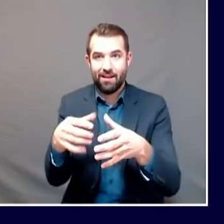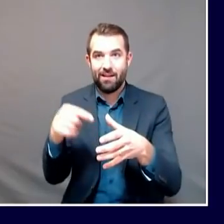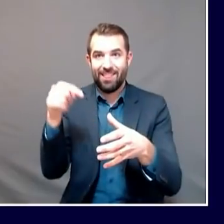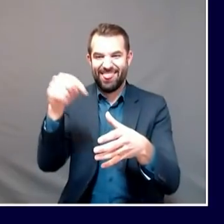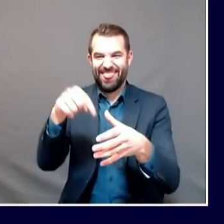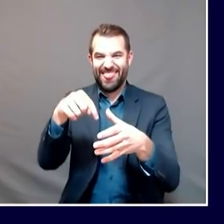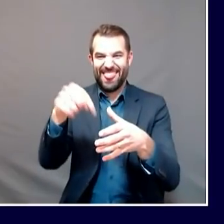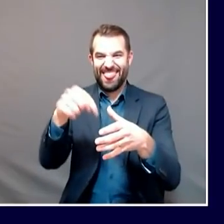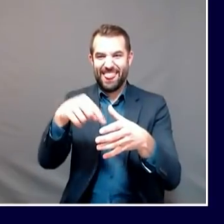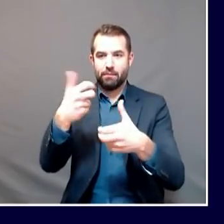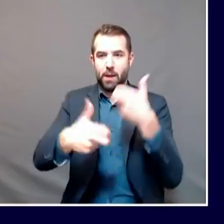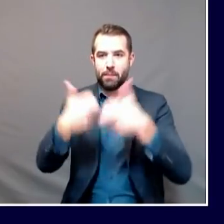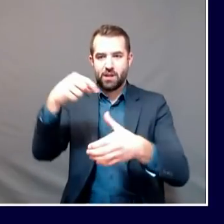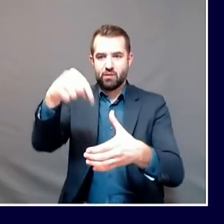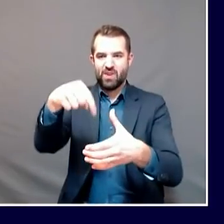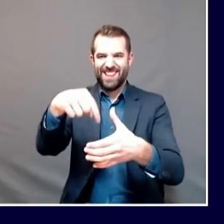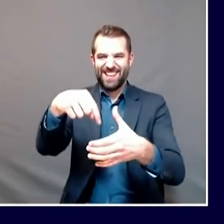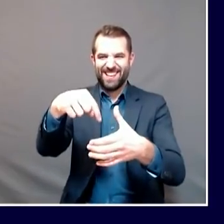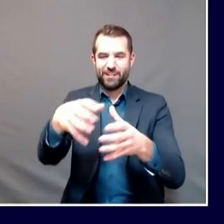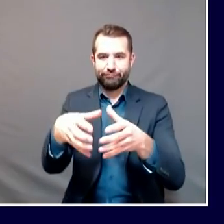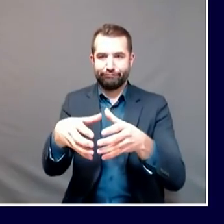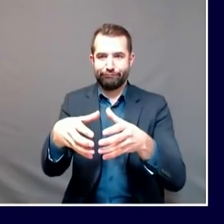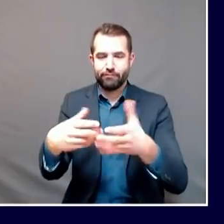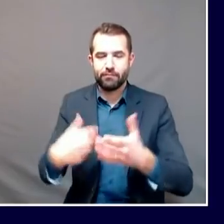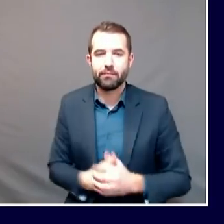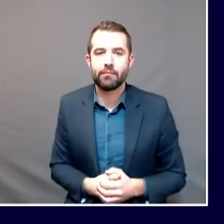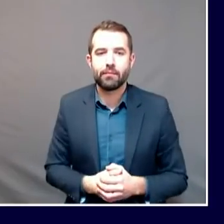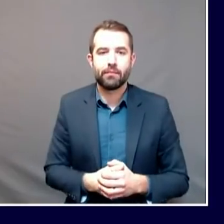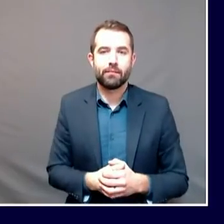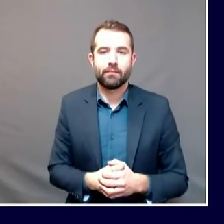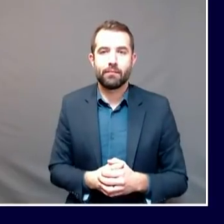themselves. But here's the thing, Dustin.